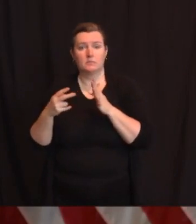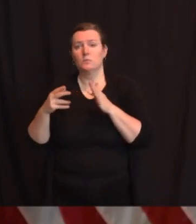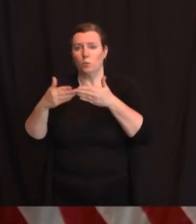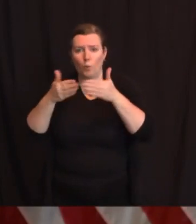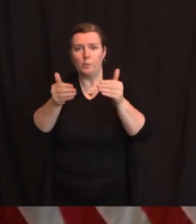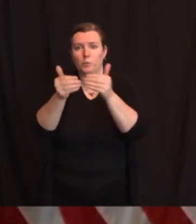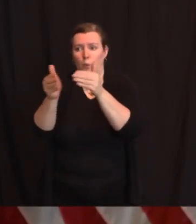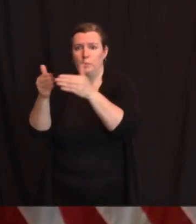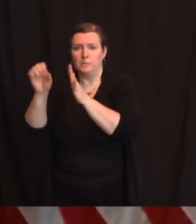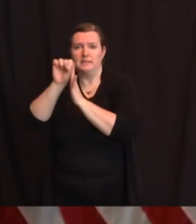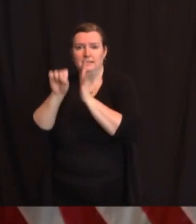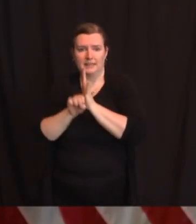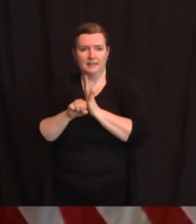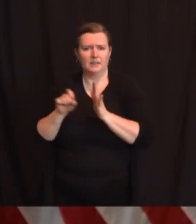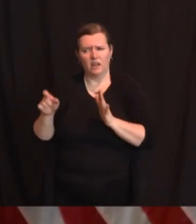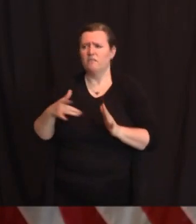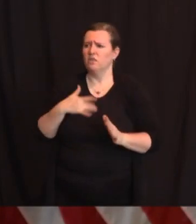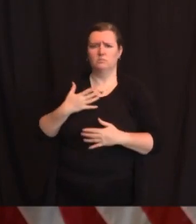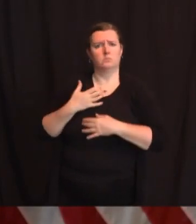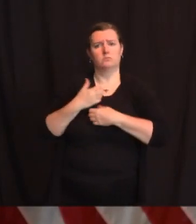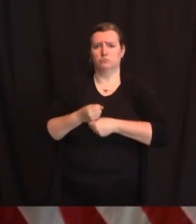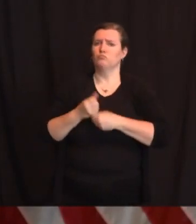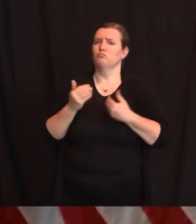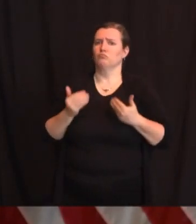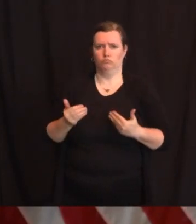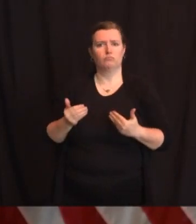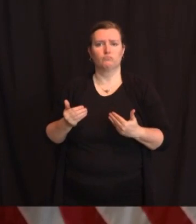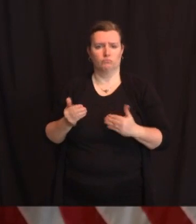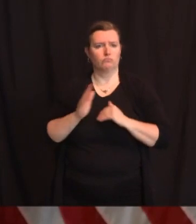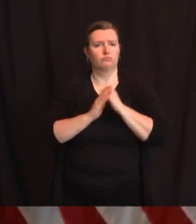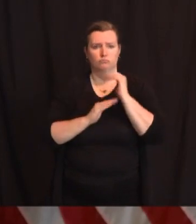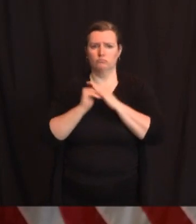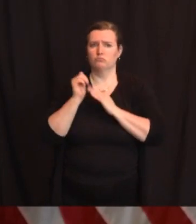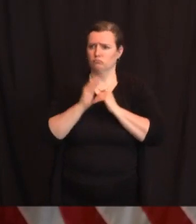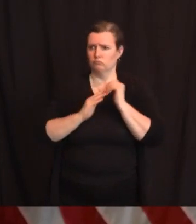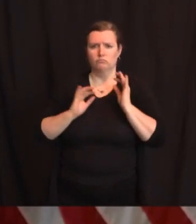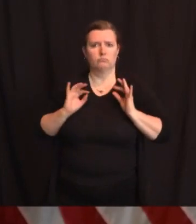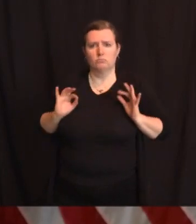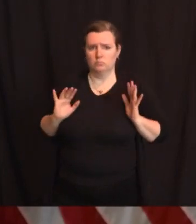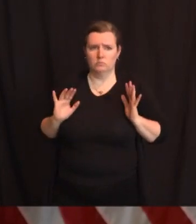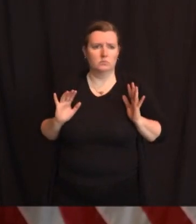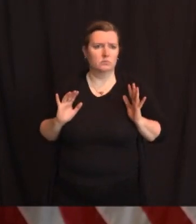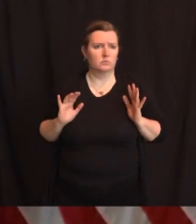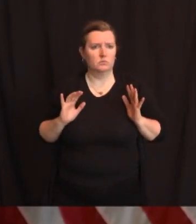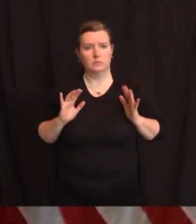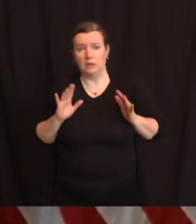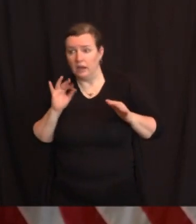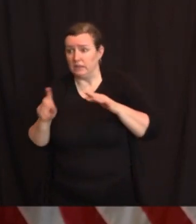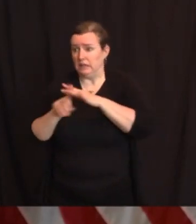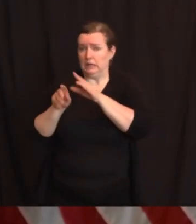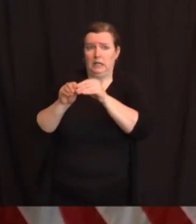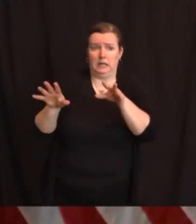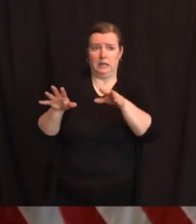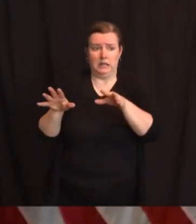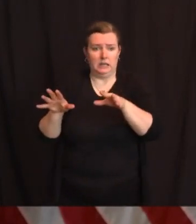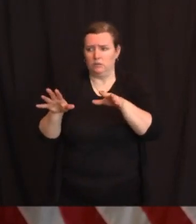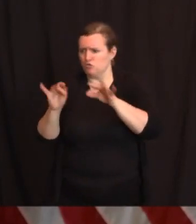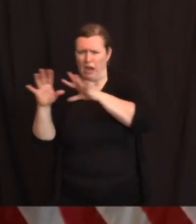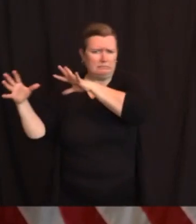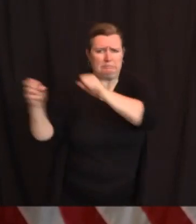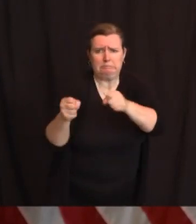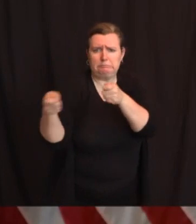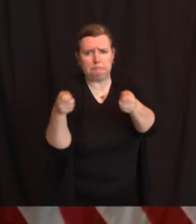know that we're on it. We can spot a community spread or a flare-up with very short notice, that we